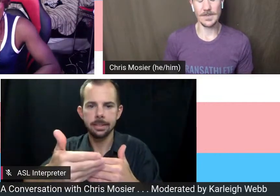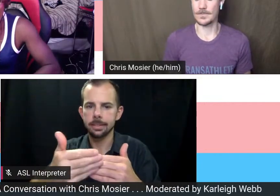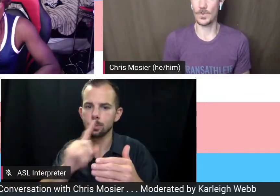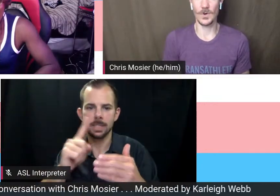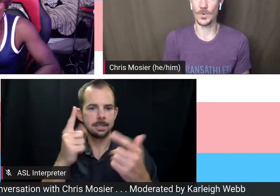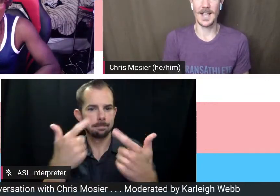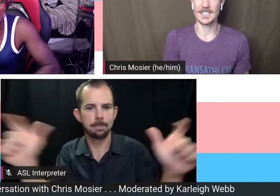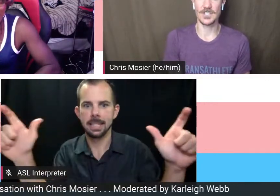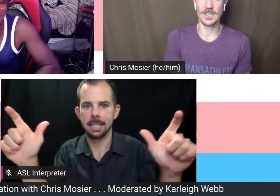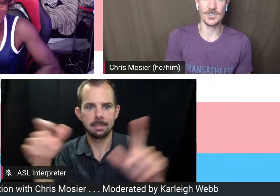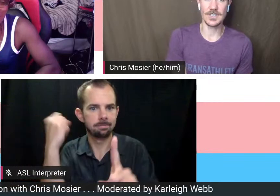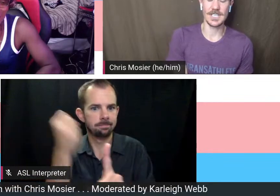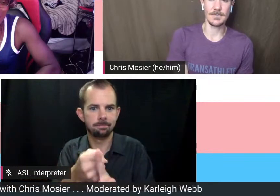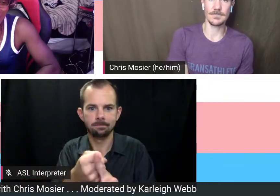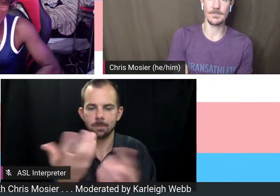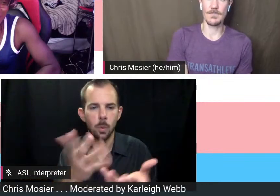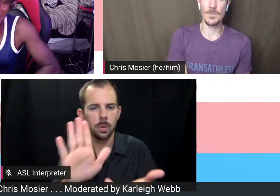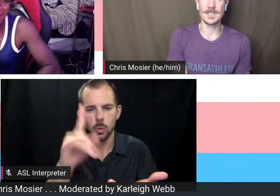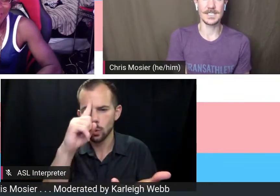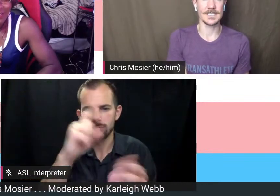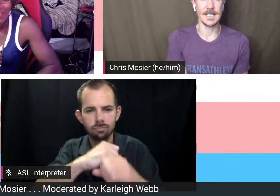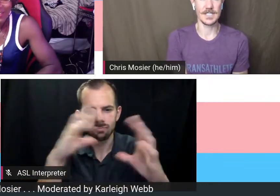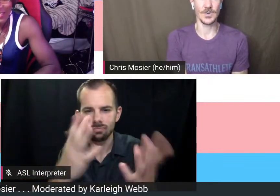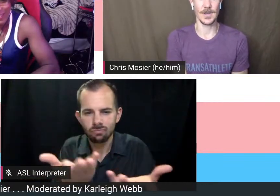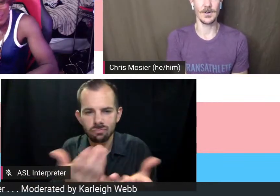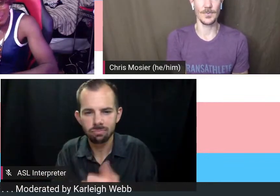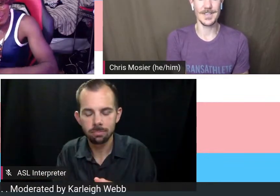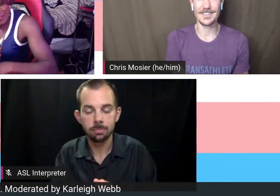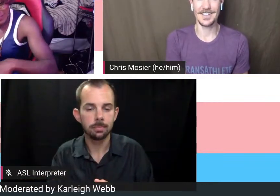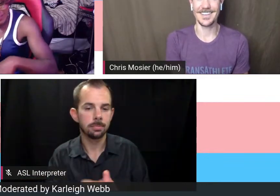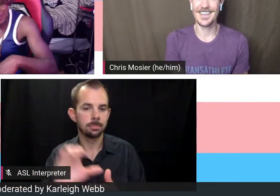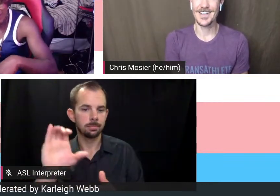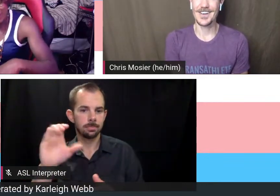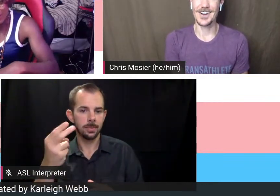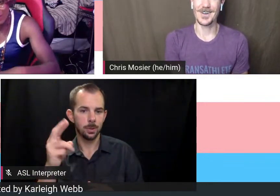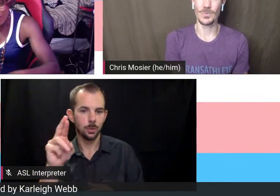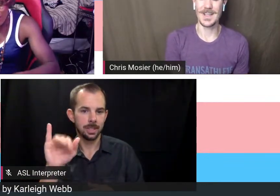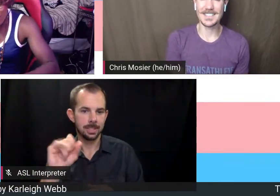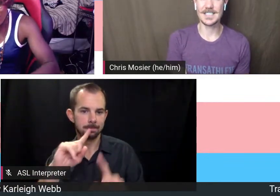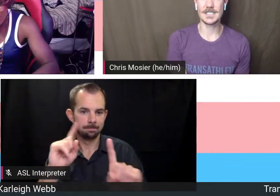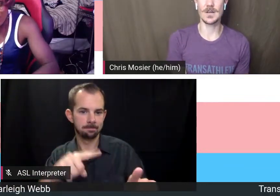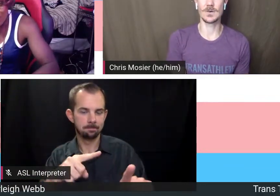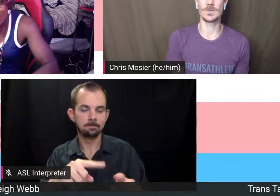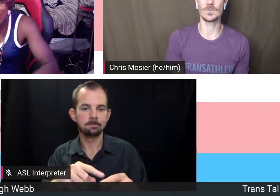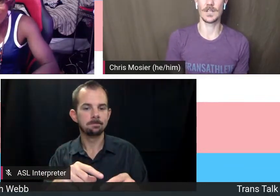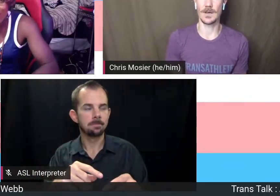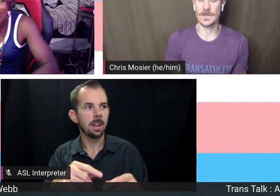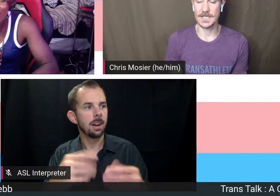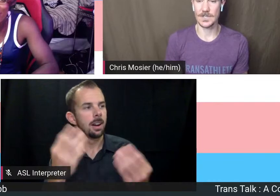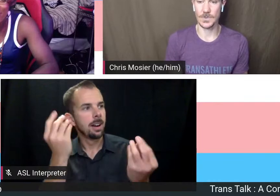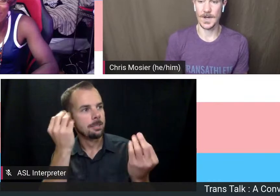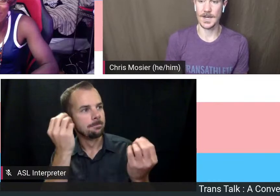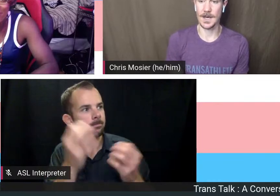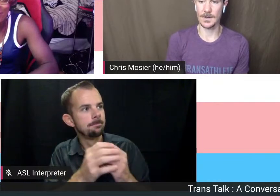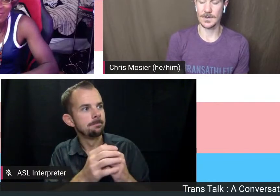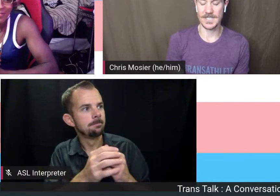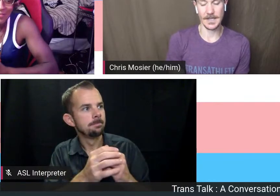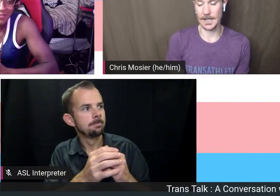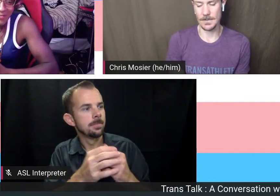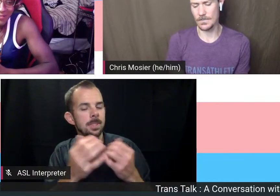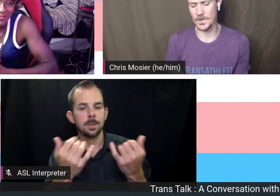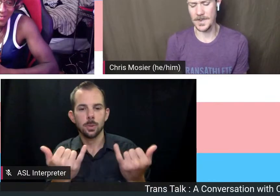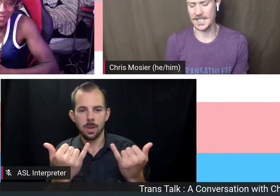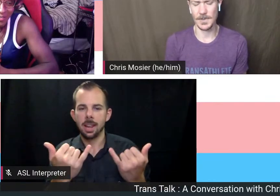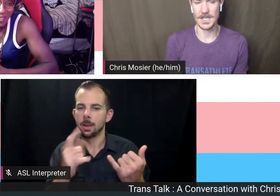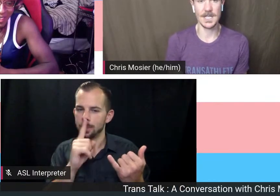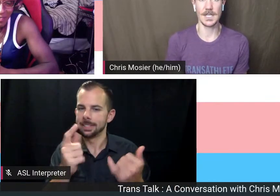It's really, we're at such an interesting moment in history, aren't we? Like, races aren't really on the schedule right now. And I would say